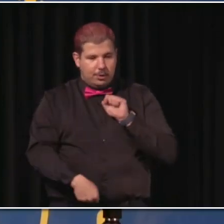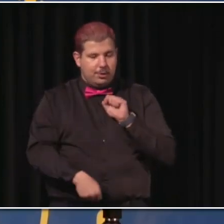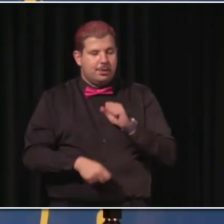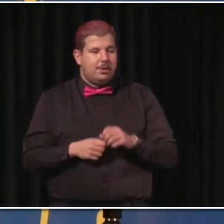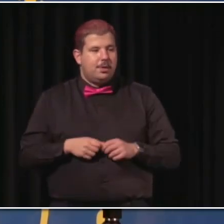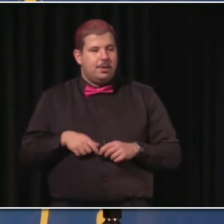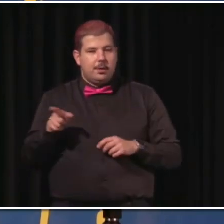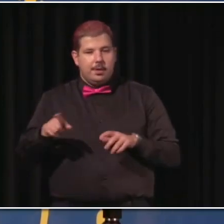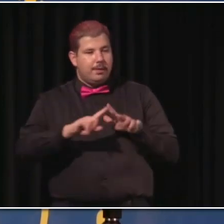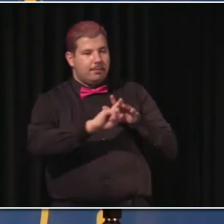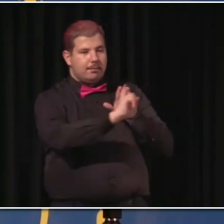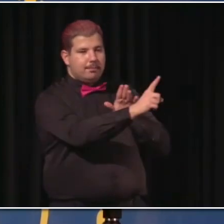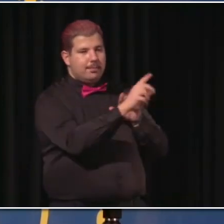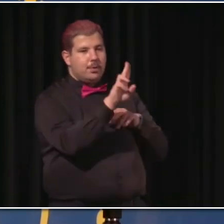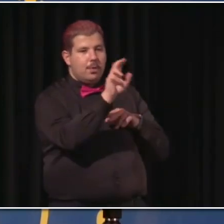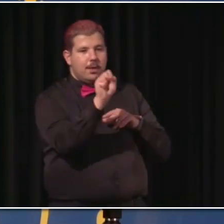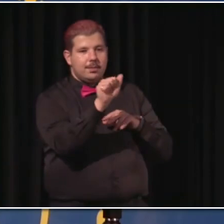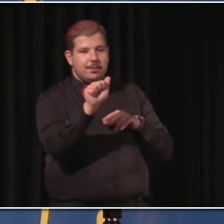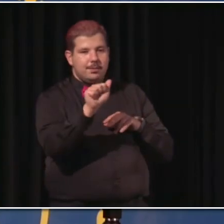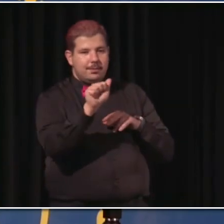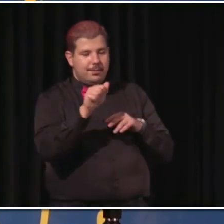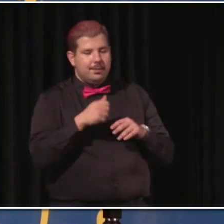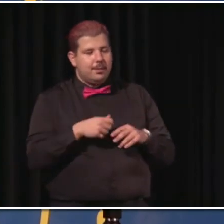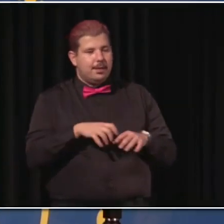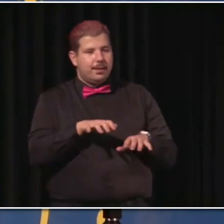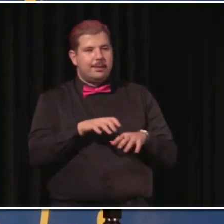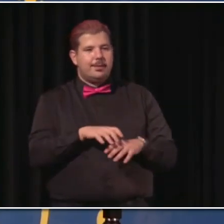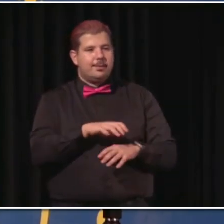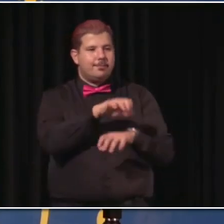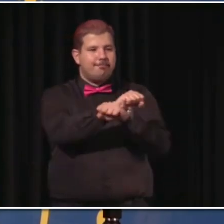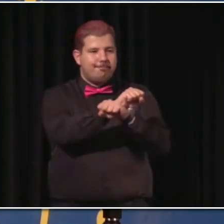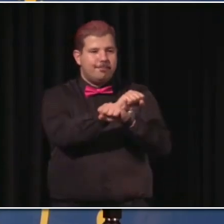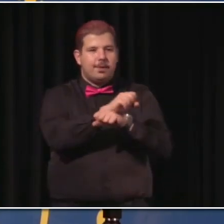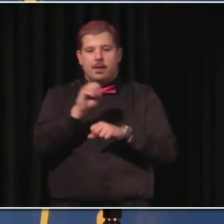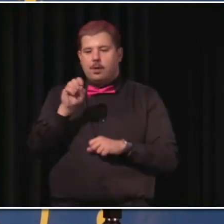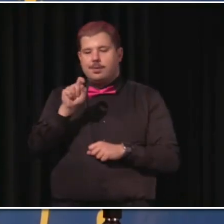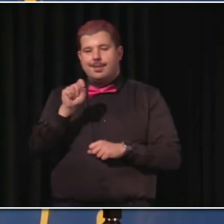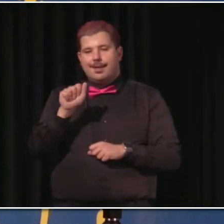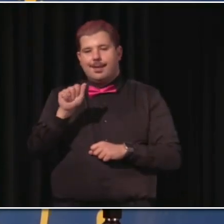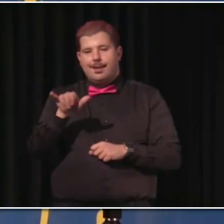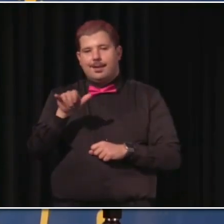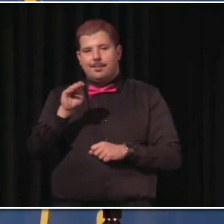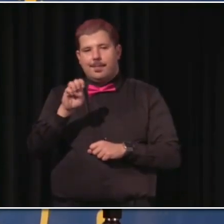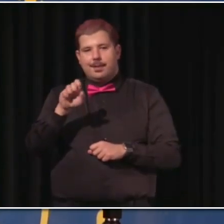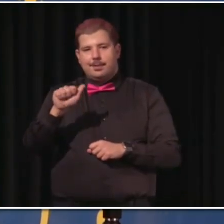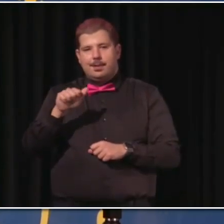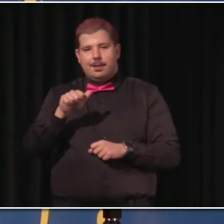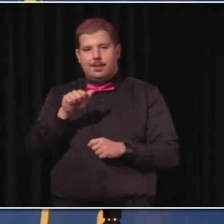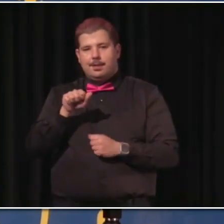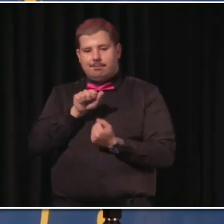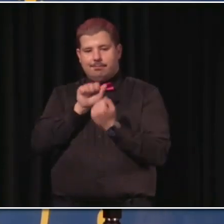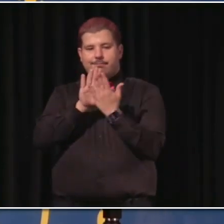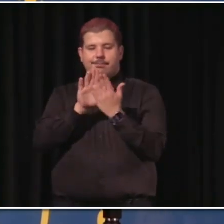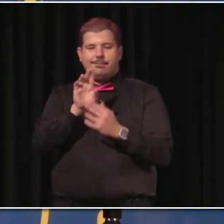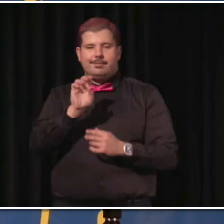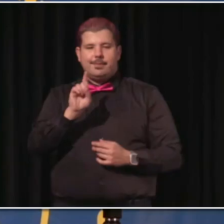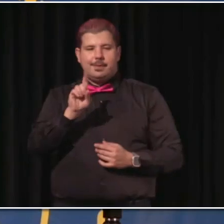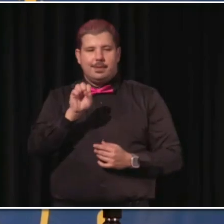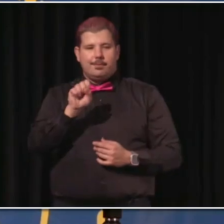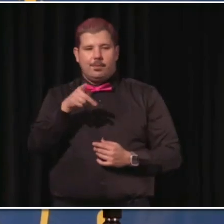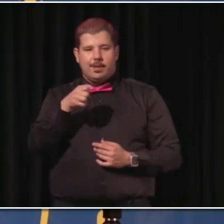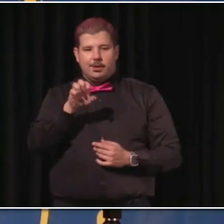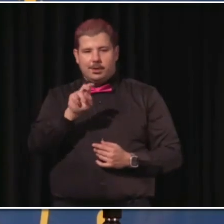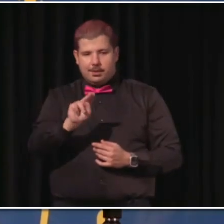He fled to the United States and was detained at Otay Mesa, facing deportation.